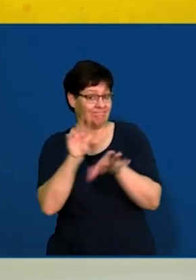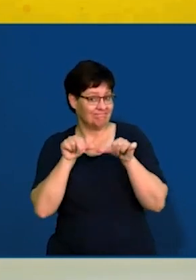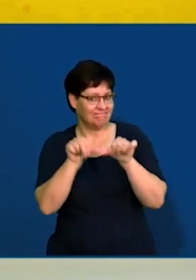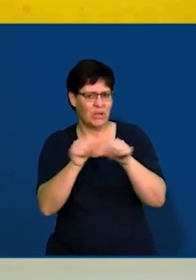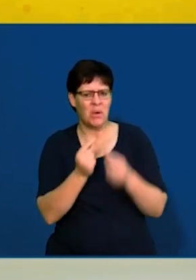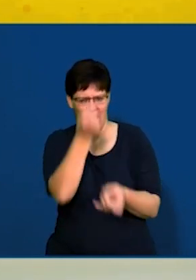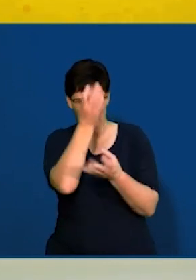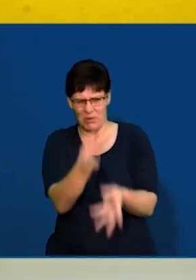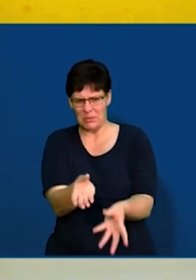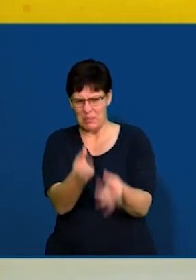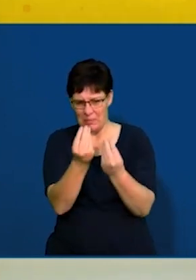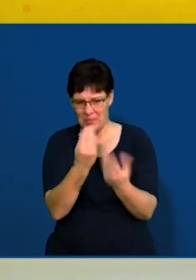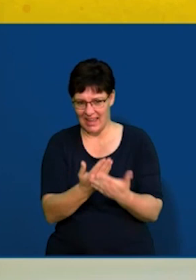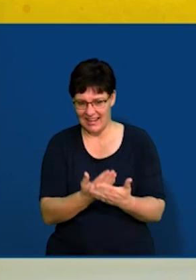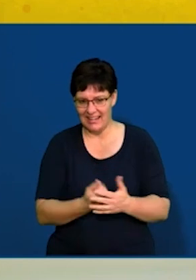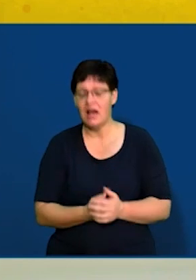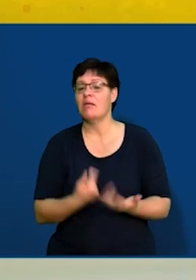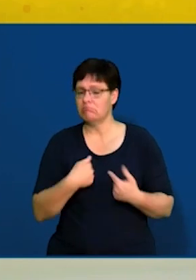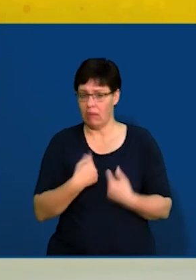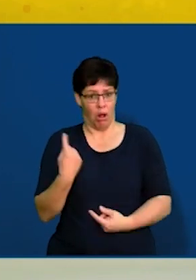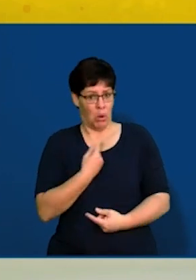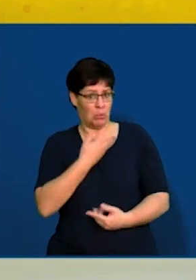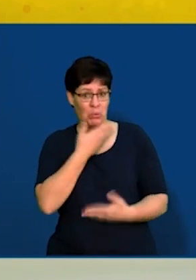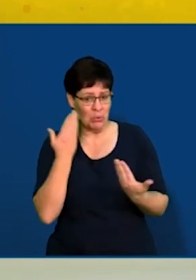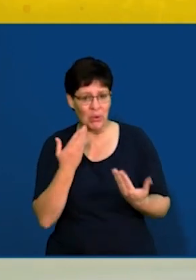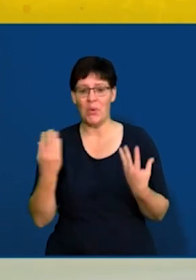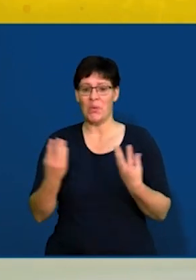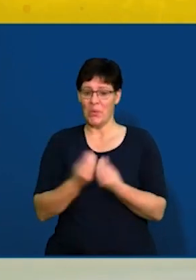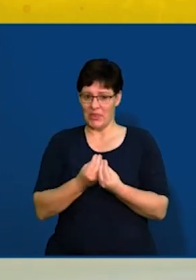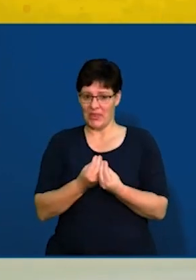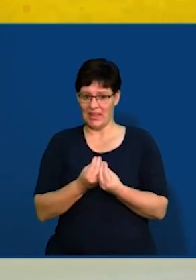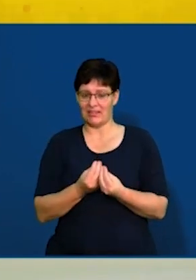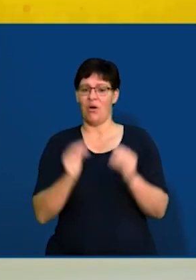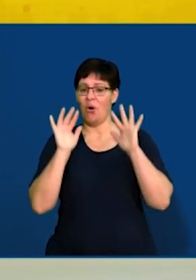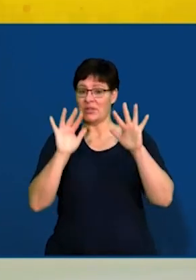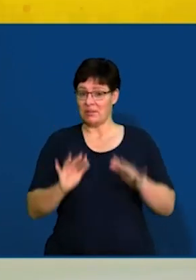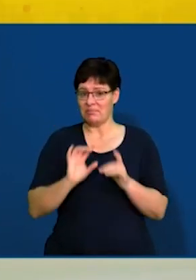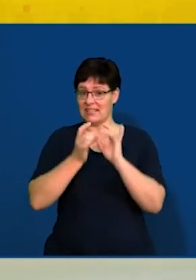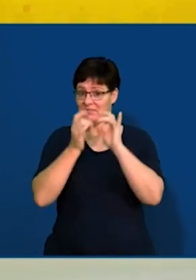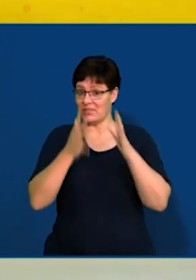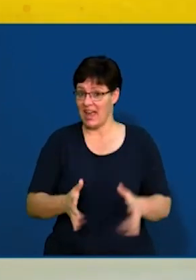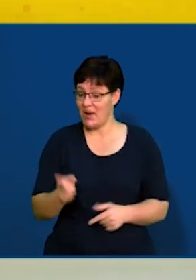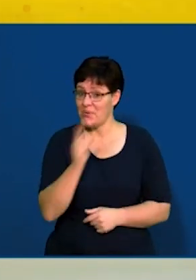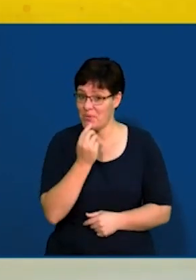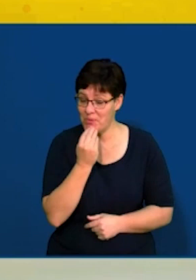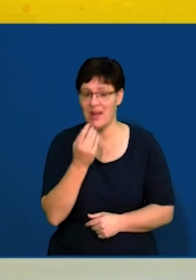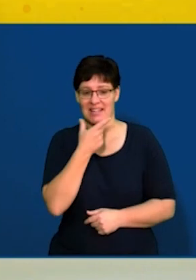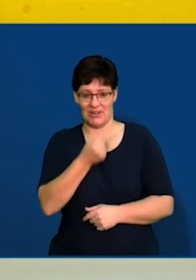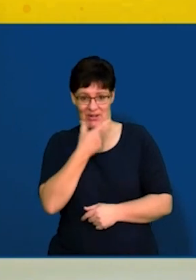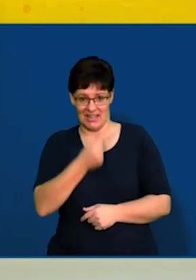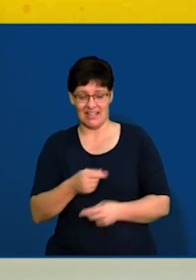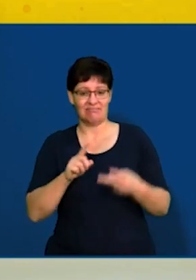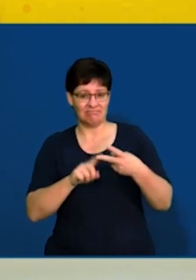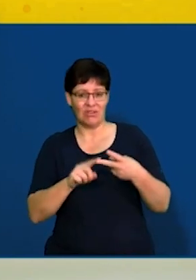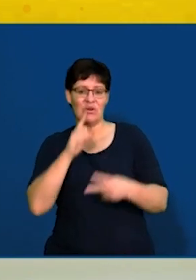of those details. But as always, I'm never alone. With me are my awesome sign language interpreter, Nicolene, as well